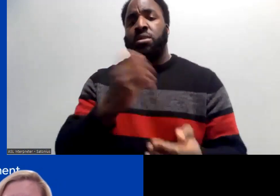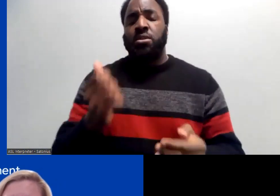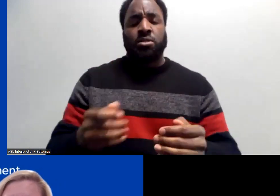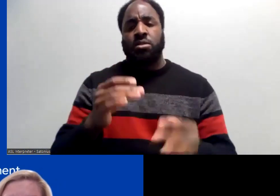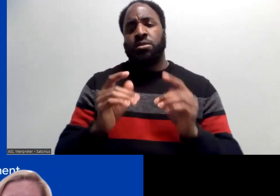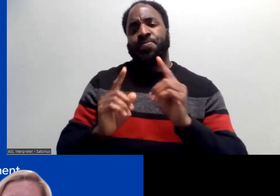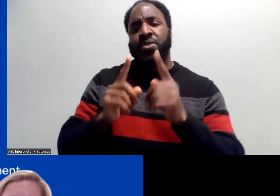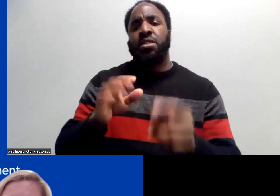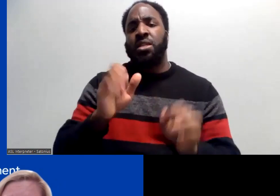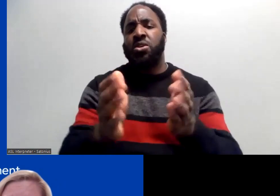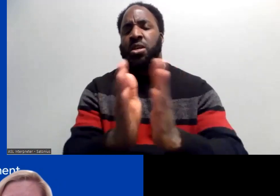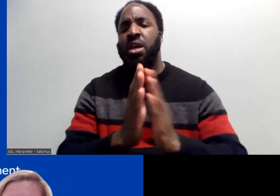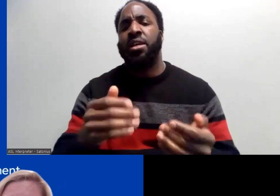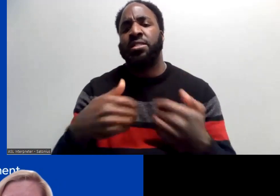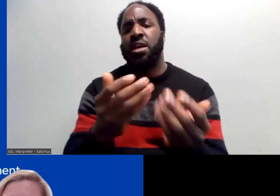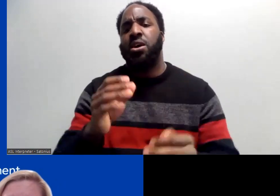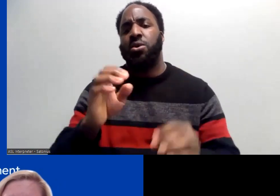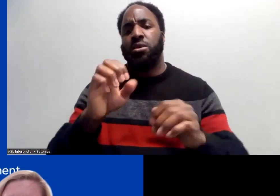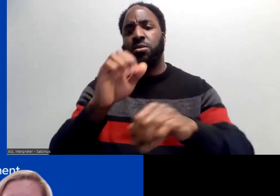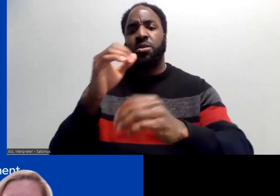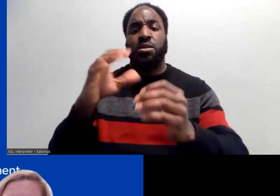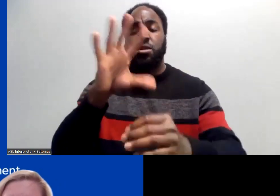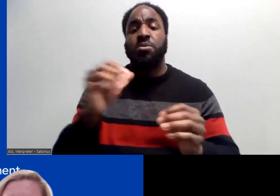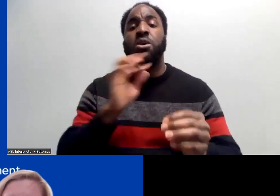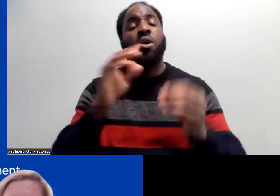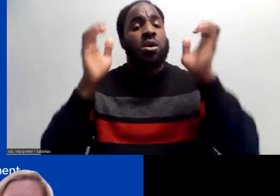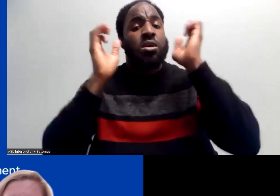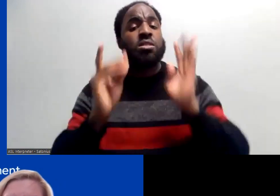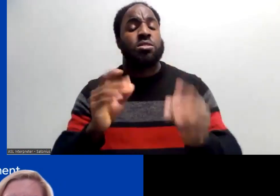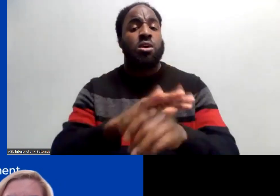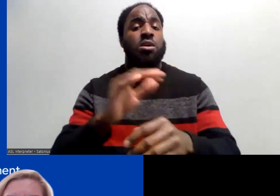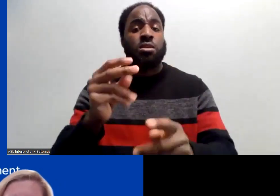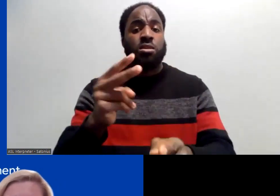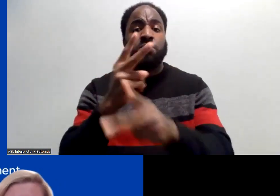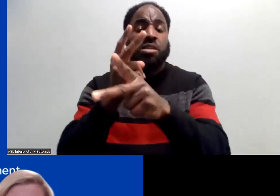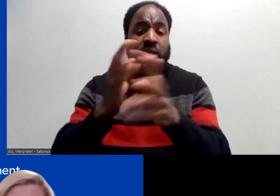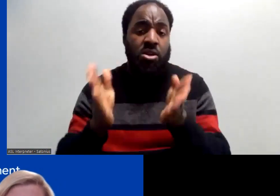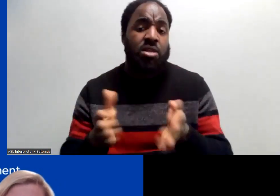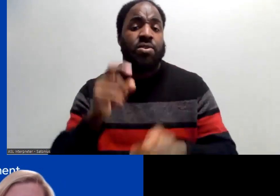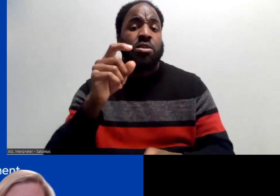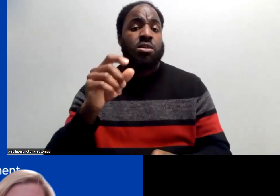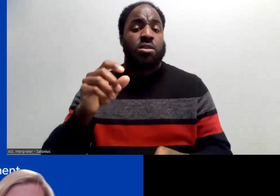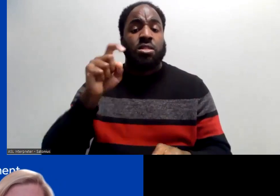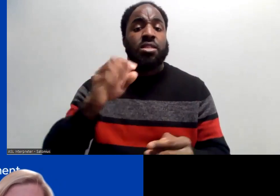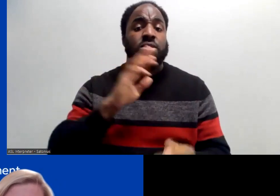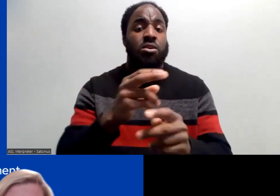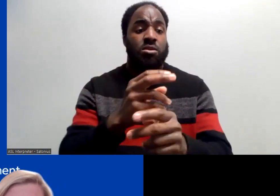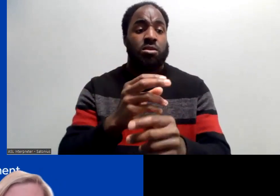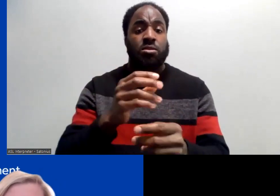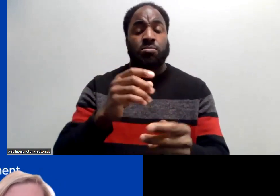caregivers and how employers are being educated on the caregiver needs of their employees?